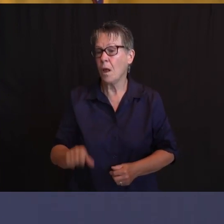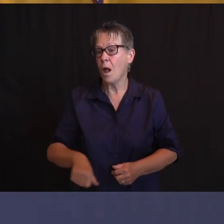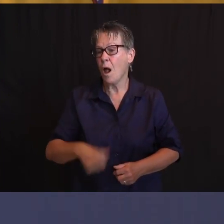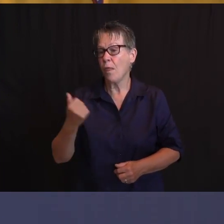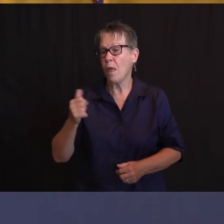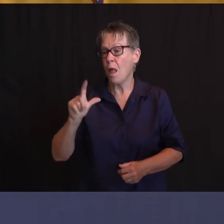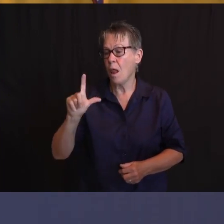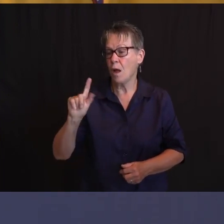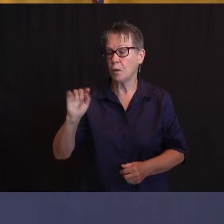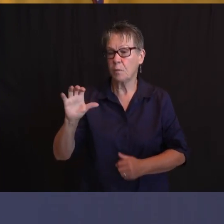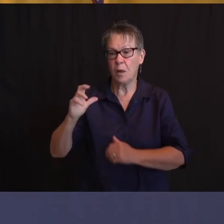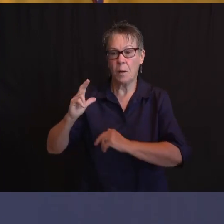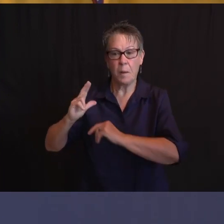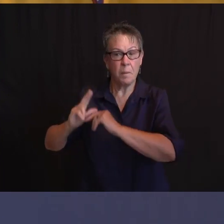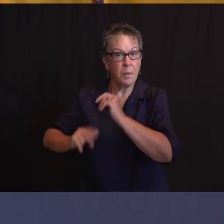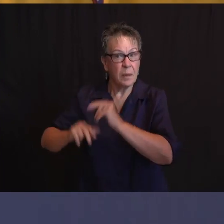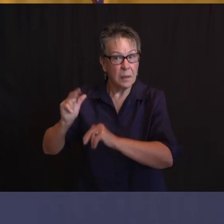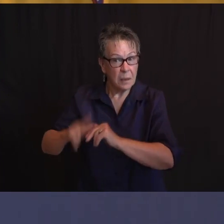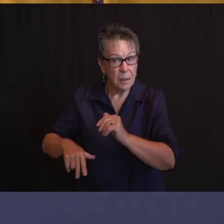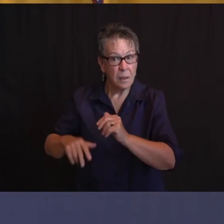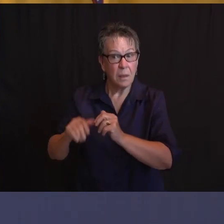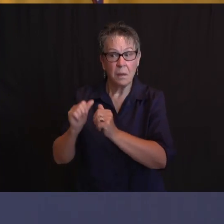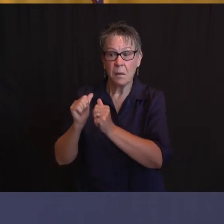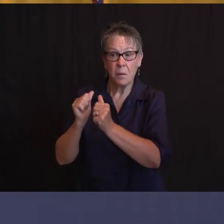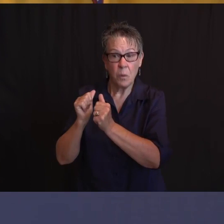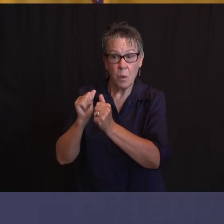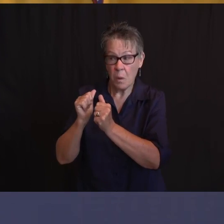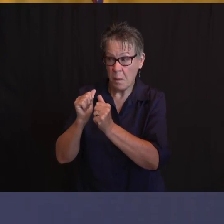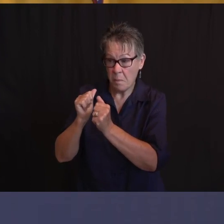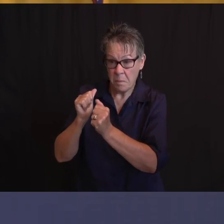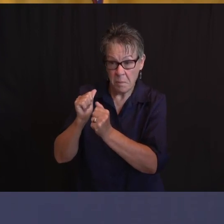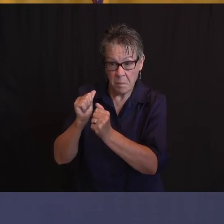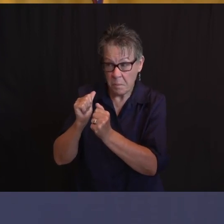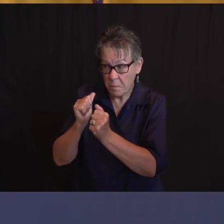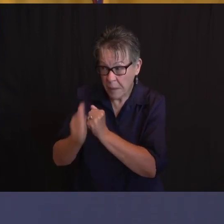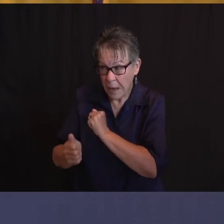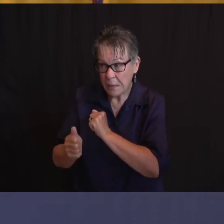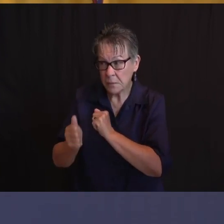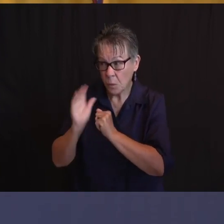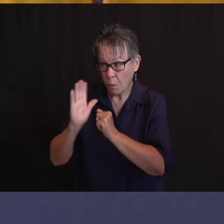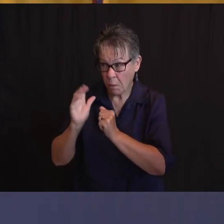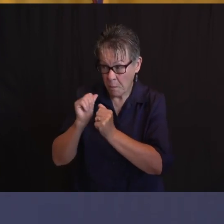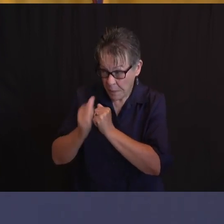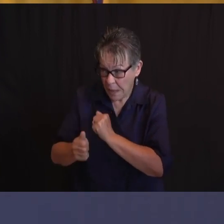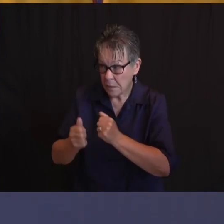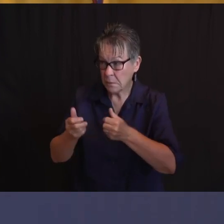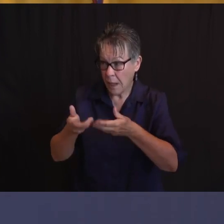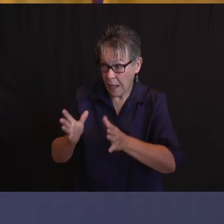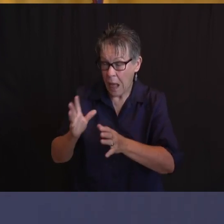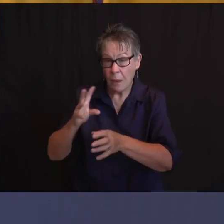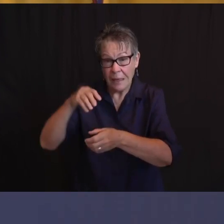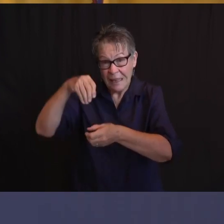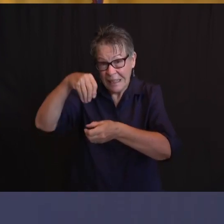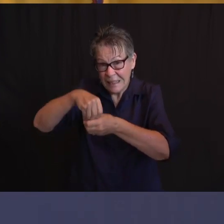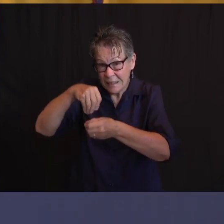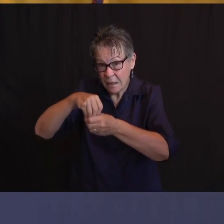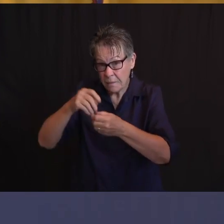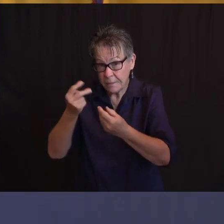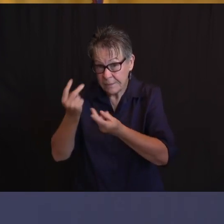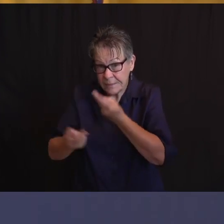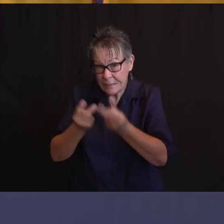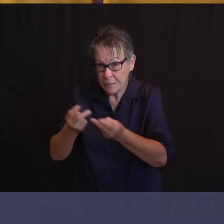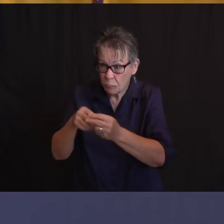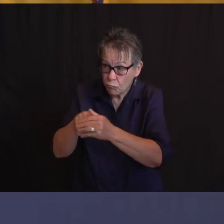the health department said it would update its zip code map monthly and look into publishing more detailed data on areas with